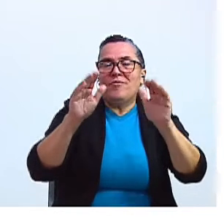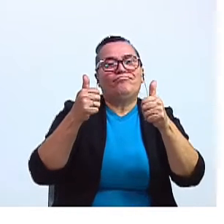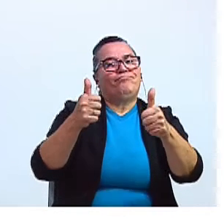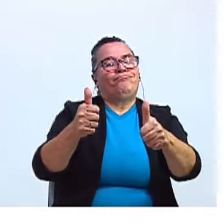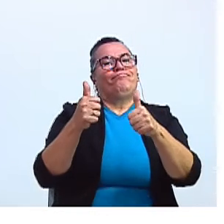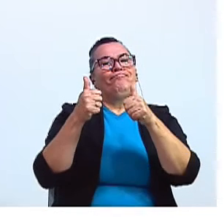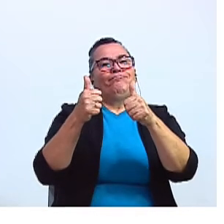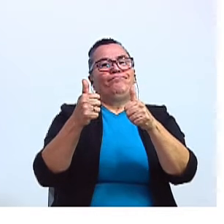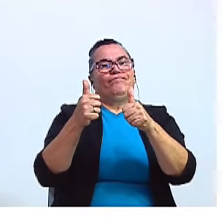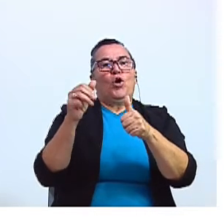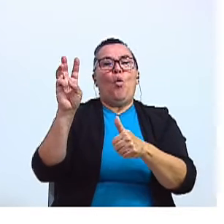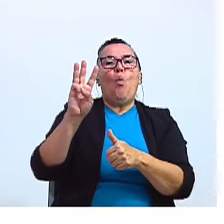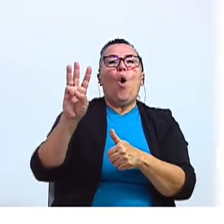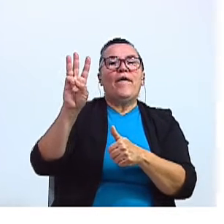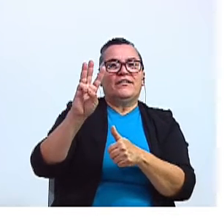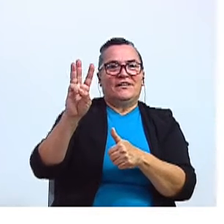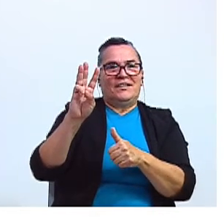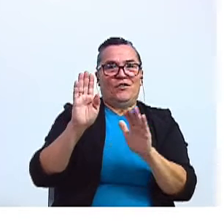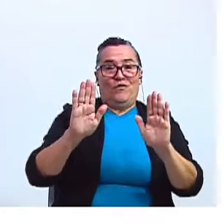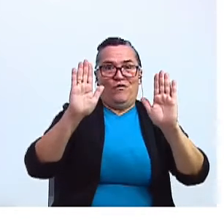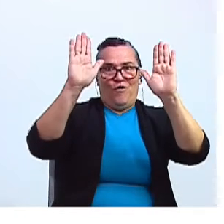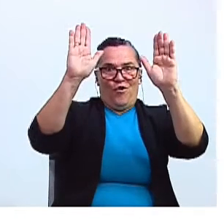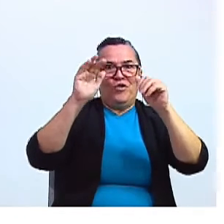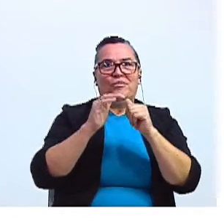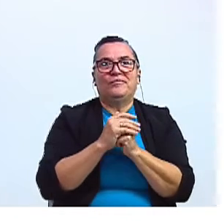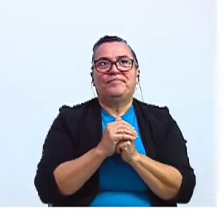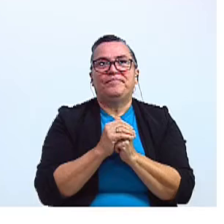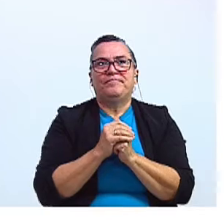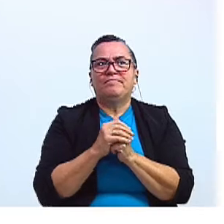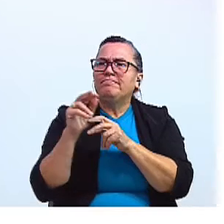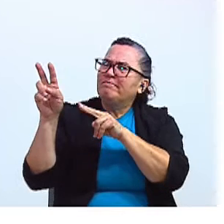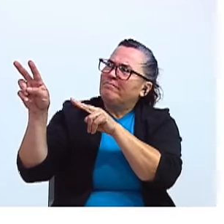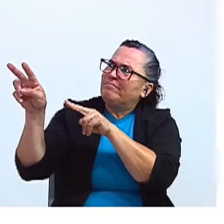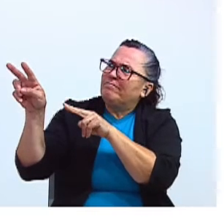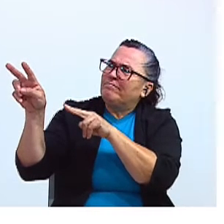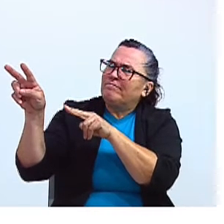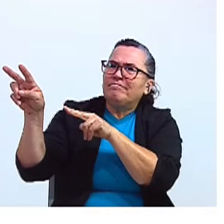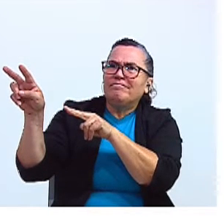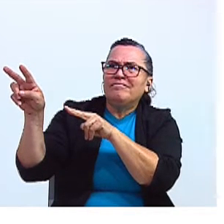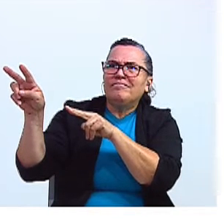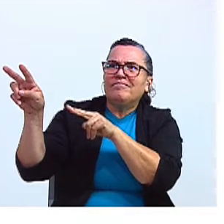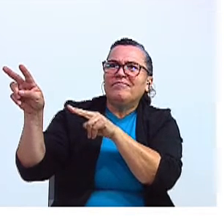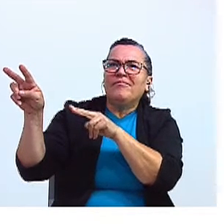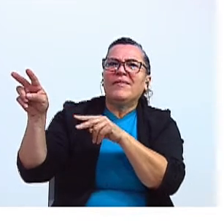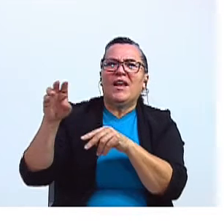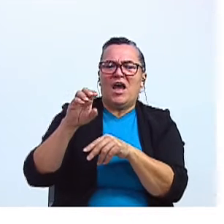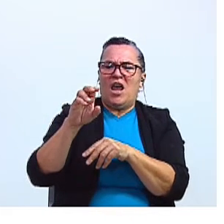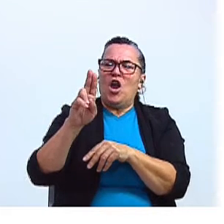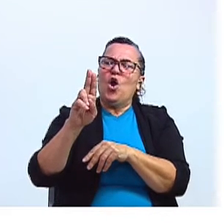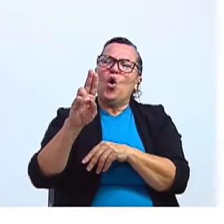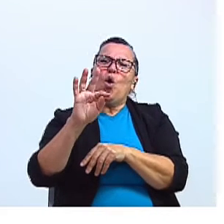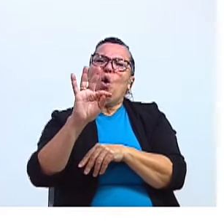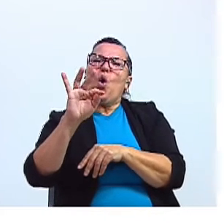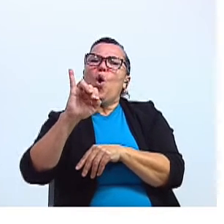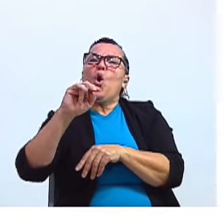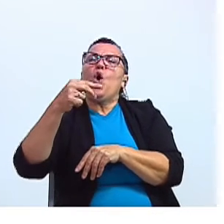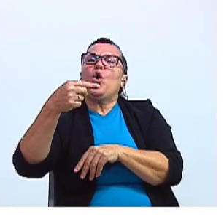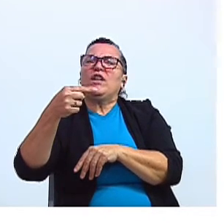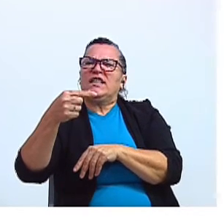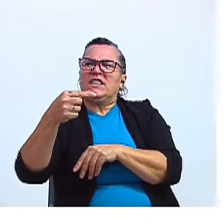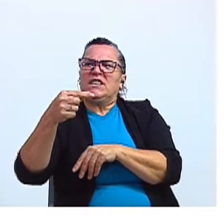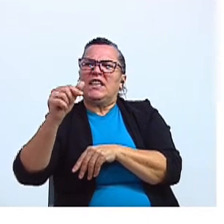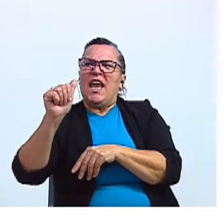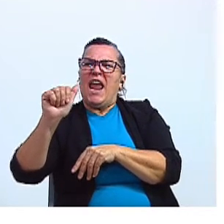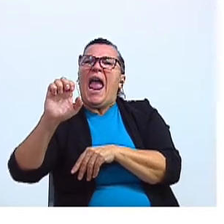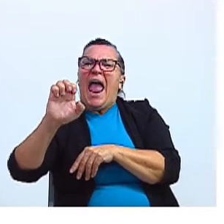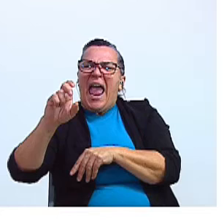good. Wonderful. Next. Cutting edge. Cutting edge is a synonym of